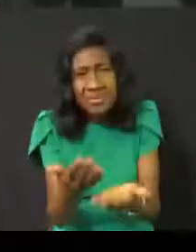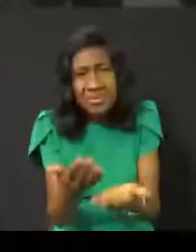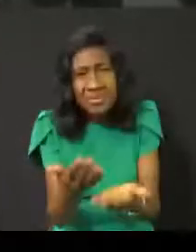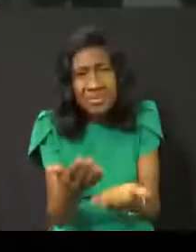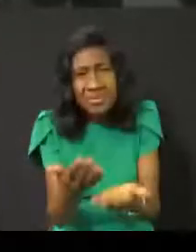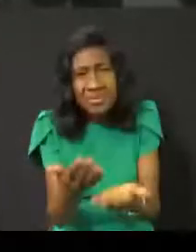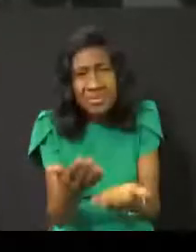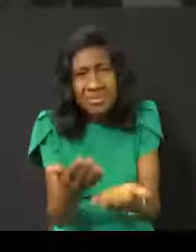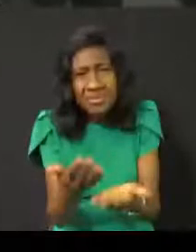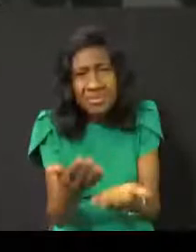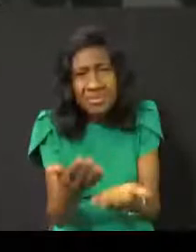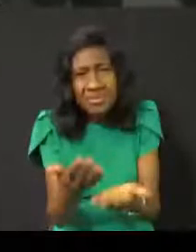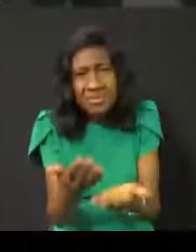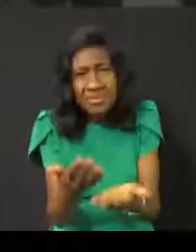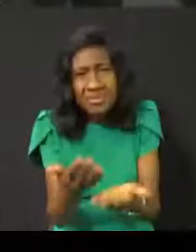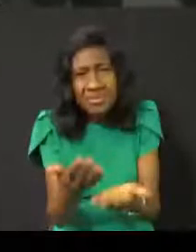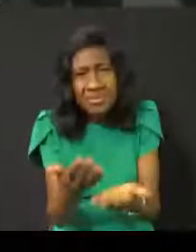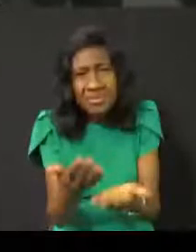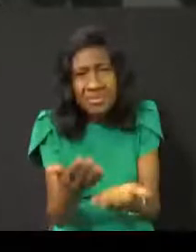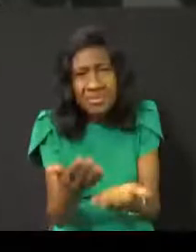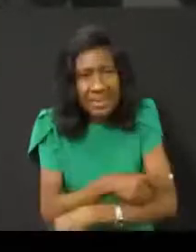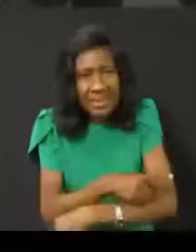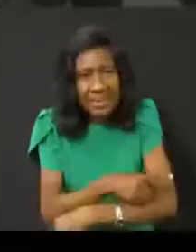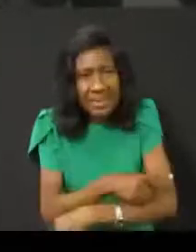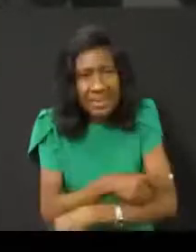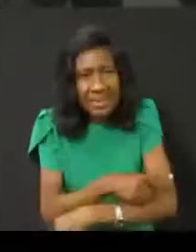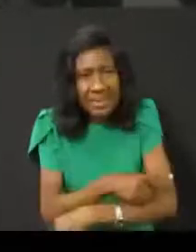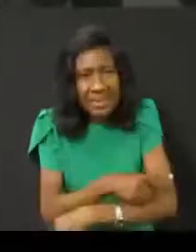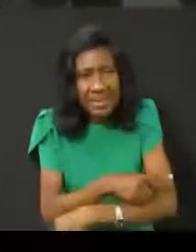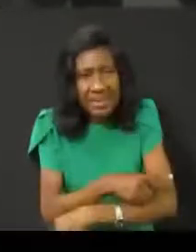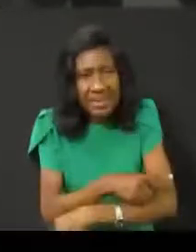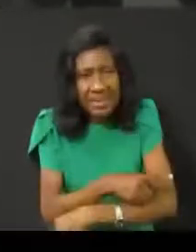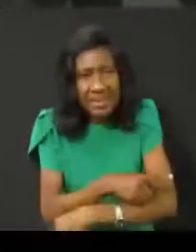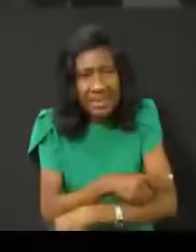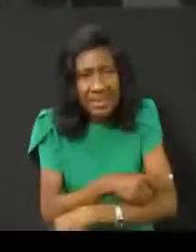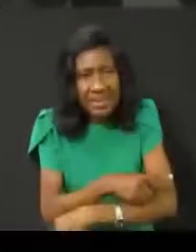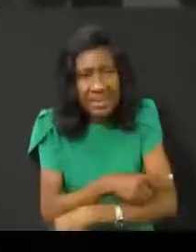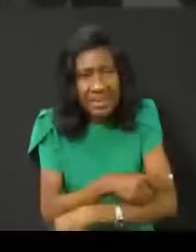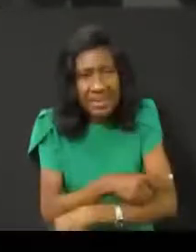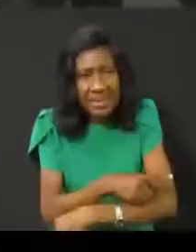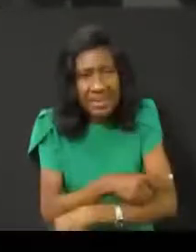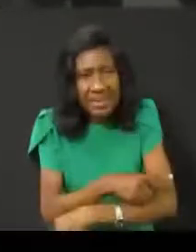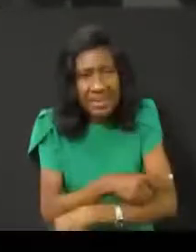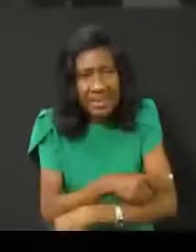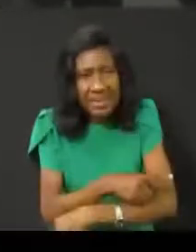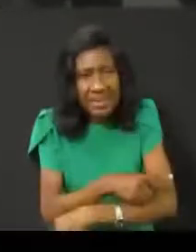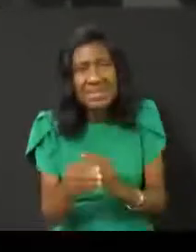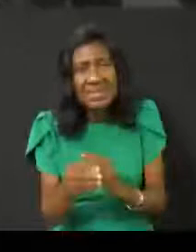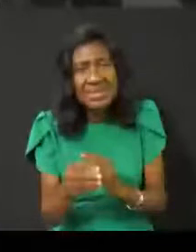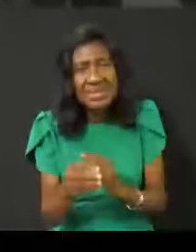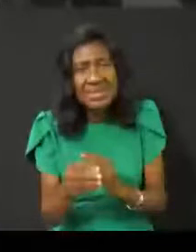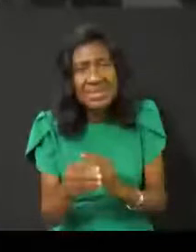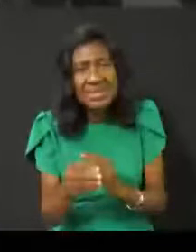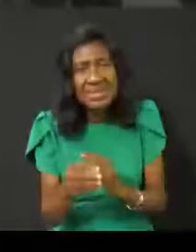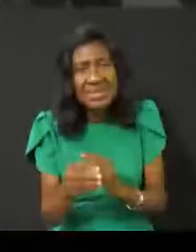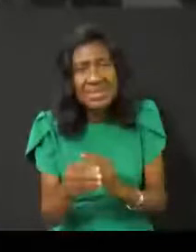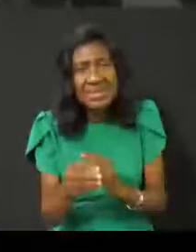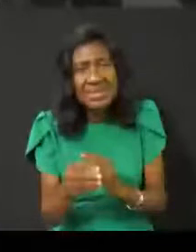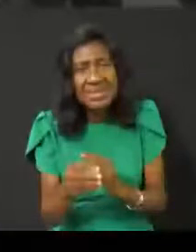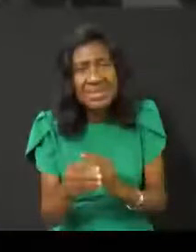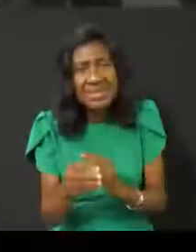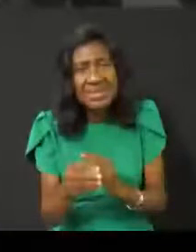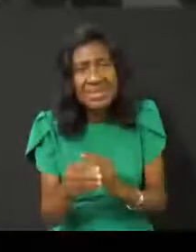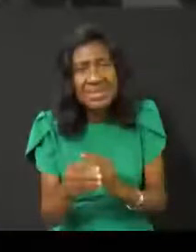that we're particularly interested in. I think actually probably in a few weeks' time, we'll have a different mechanism than we have now because we'll be able